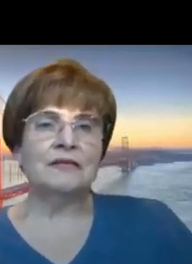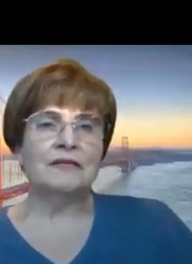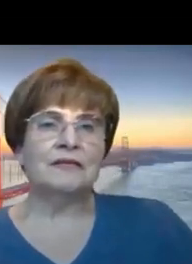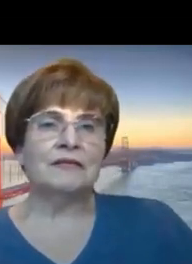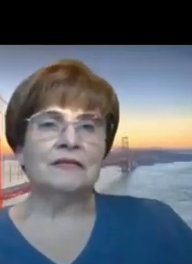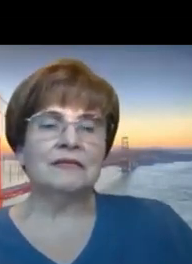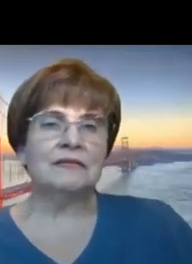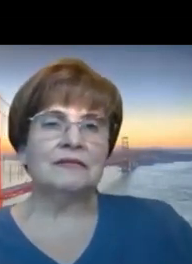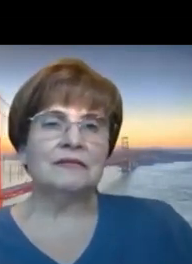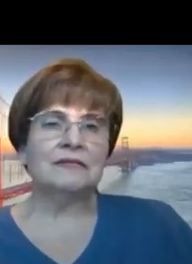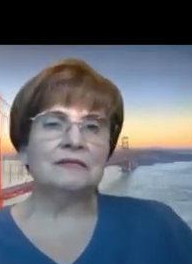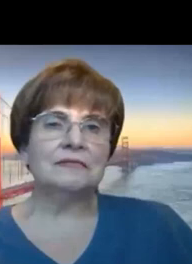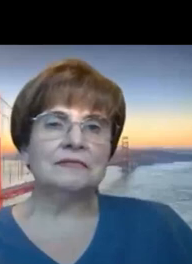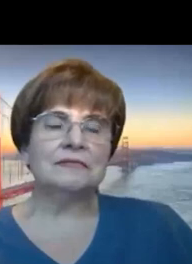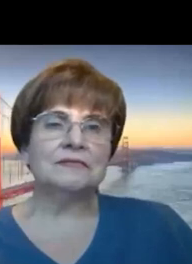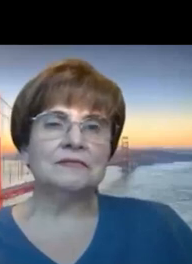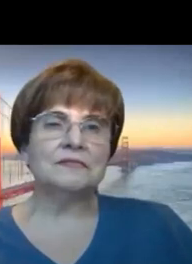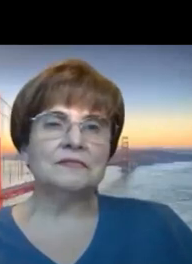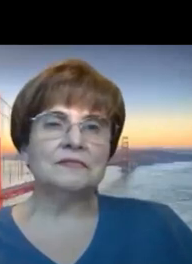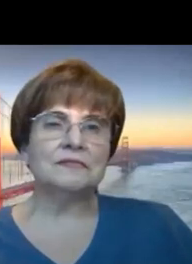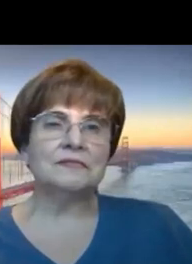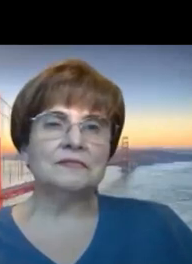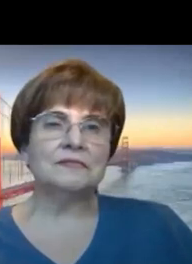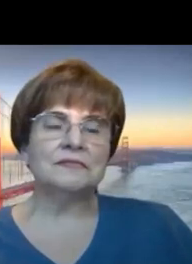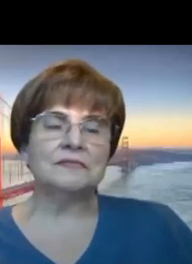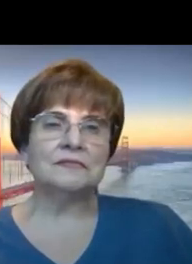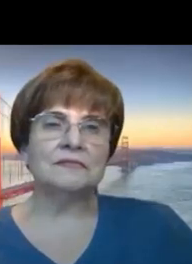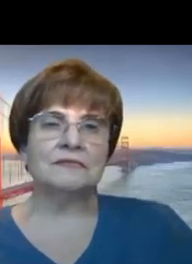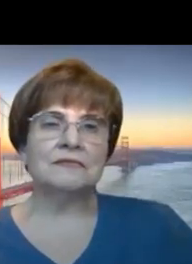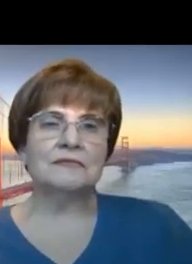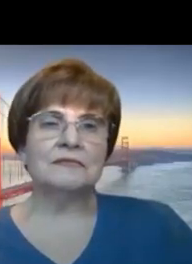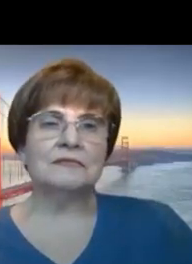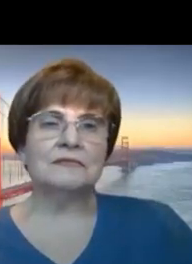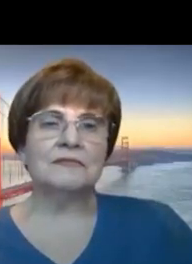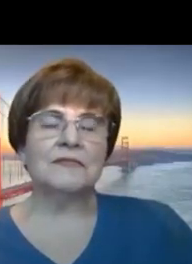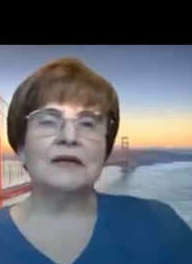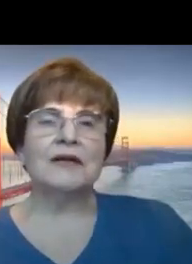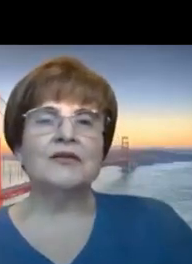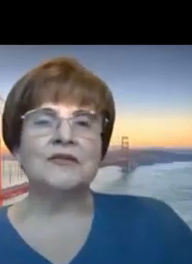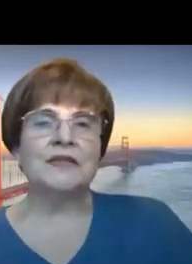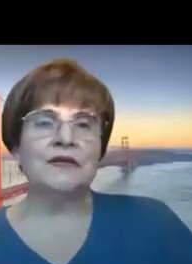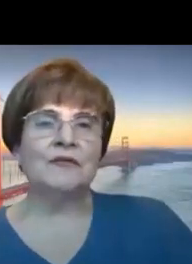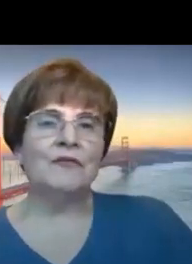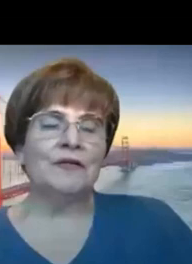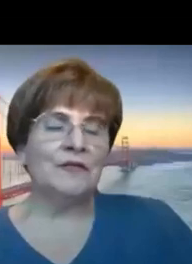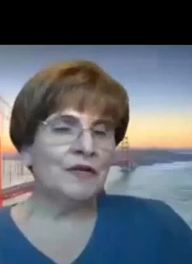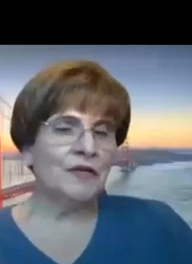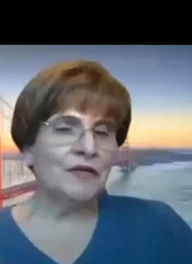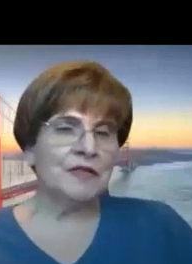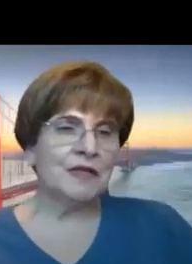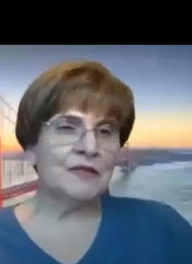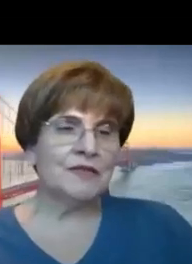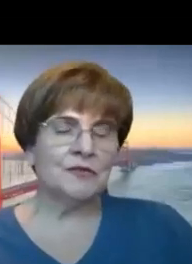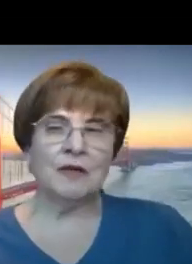your knowledge and expertise that you're giving all of us every day. Thank you. Lucinda, one of the